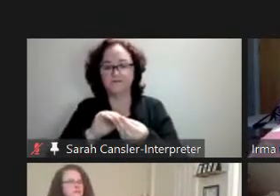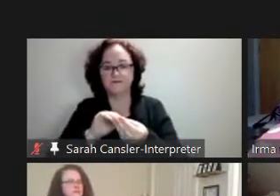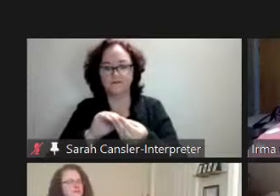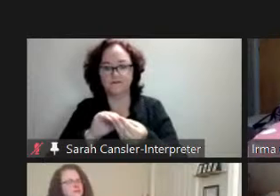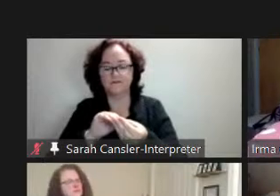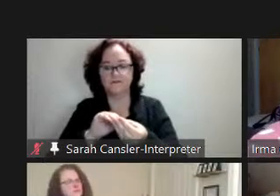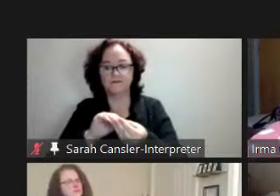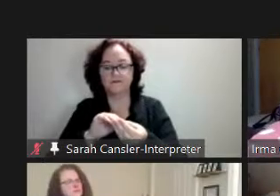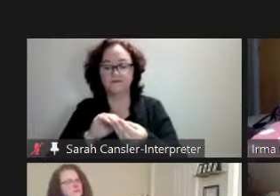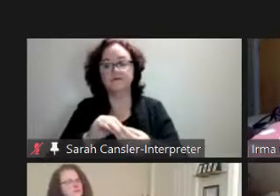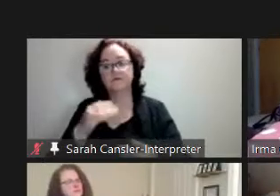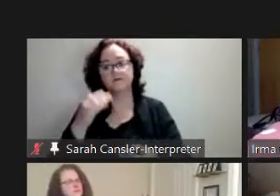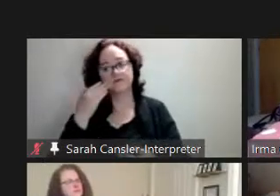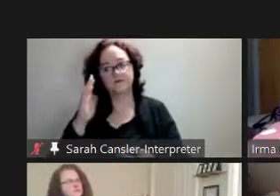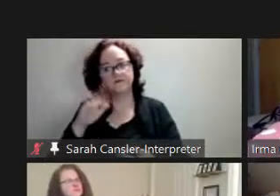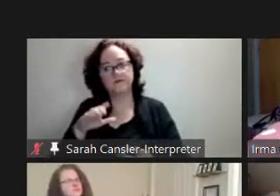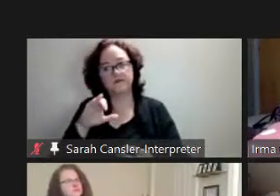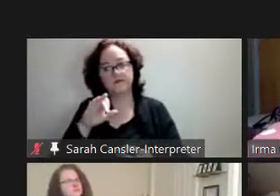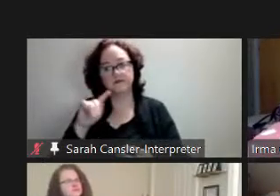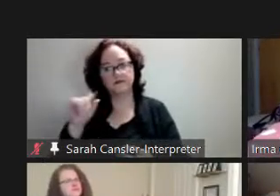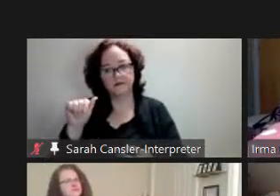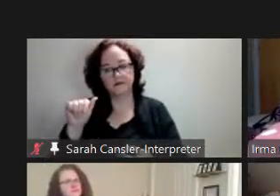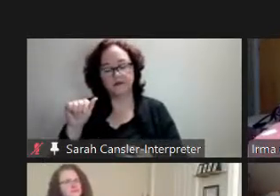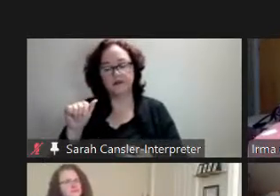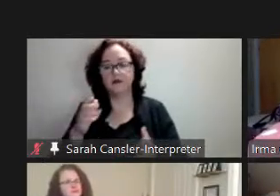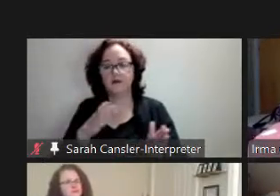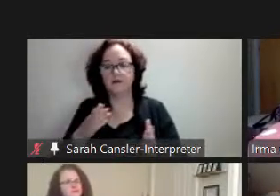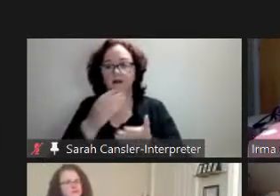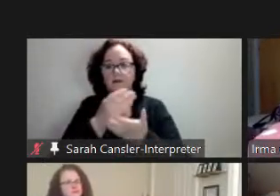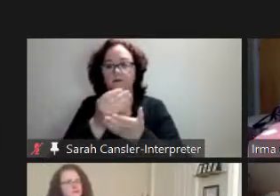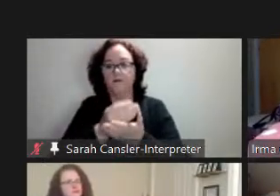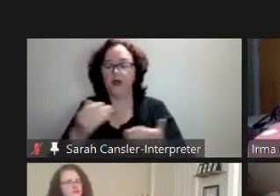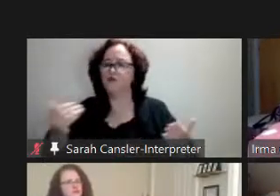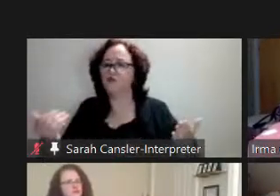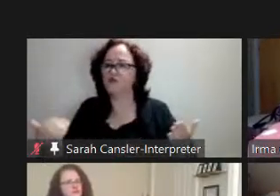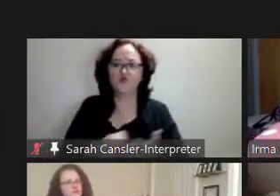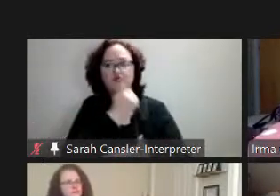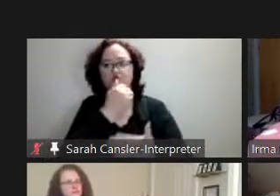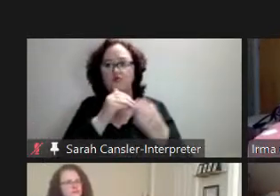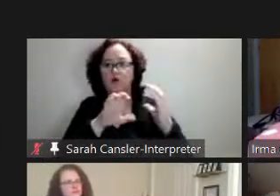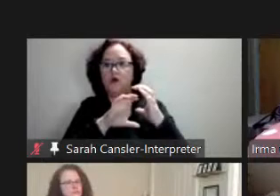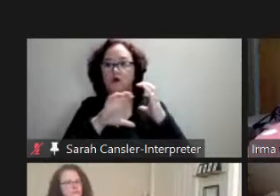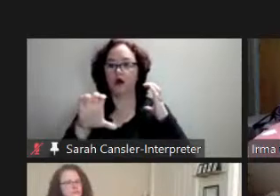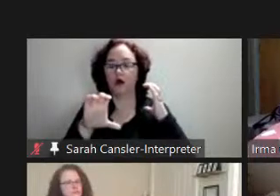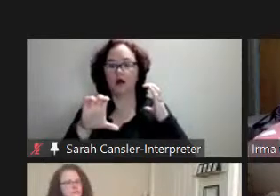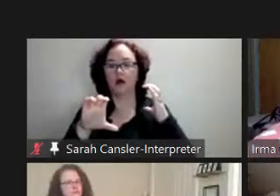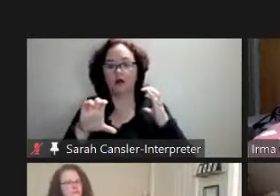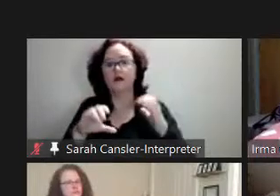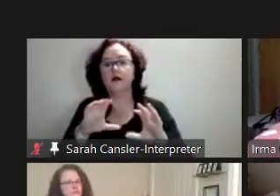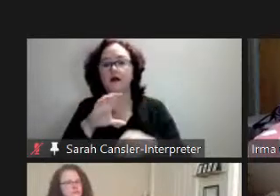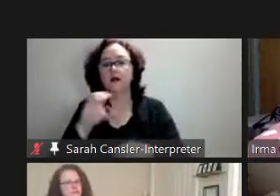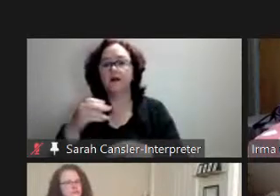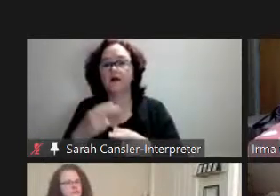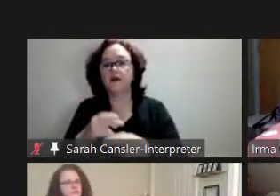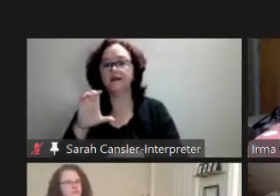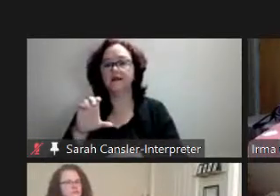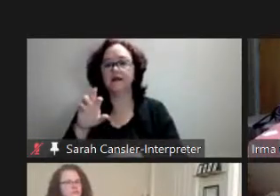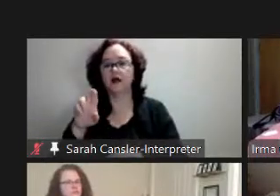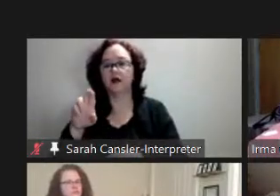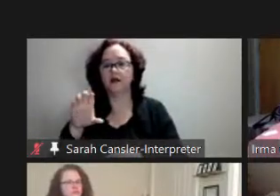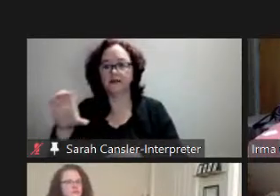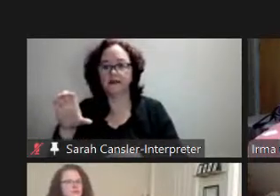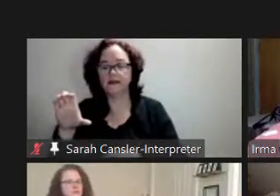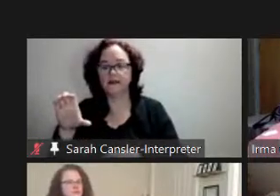know, CTA is buying brand new rail cars from a company called CRRC. It's a Chinese